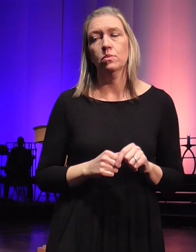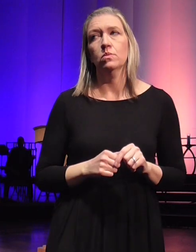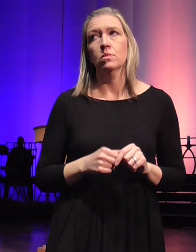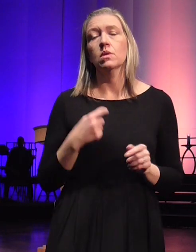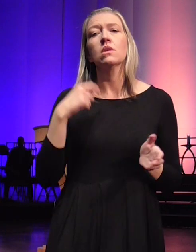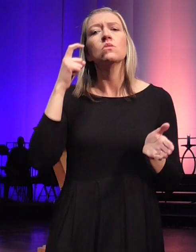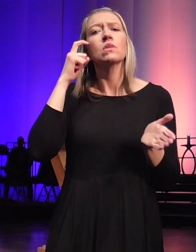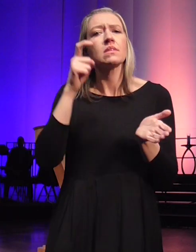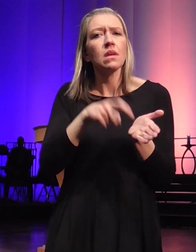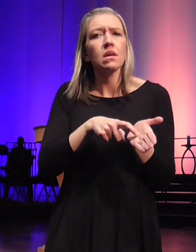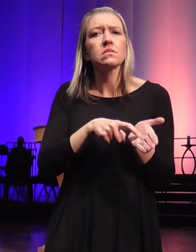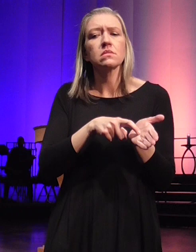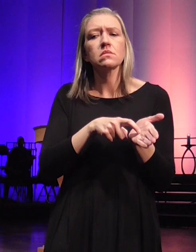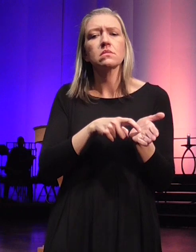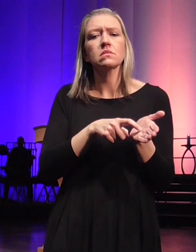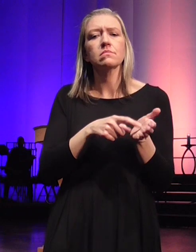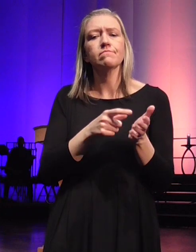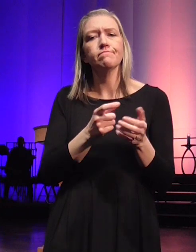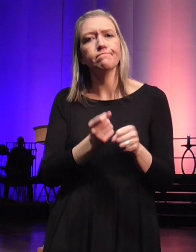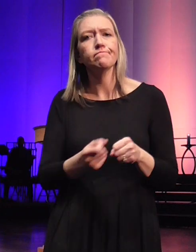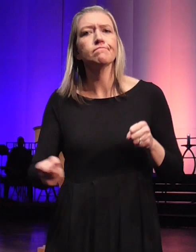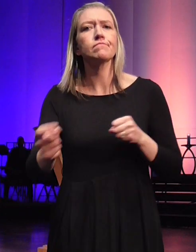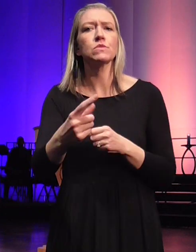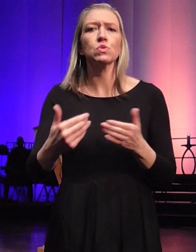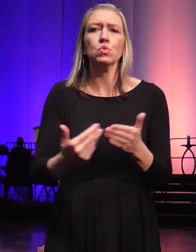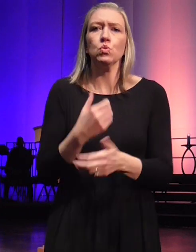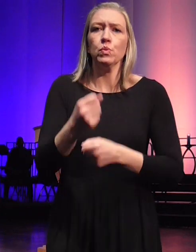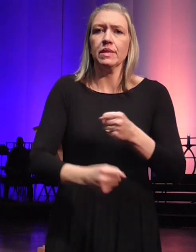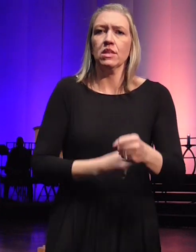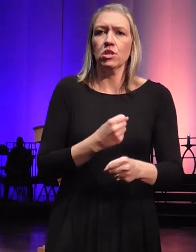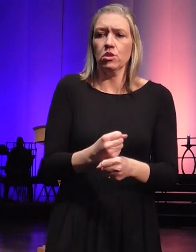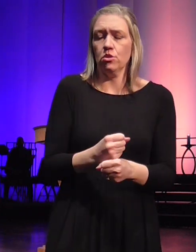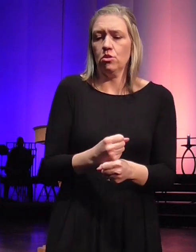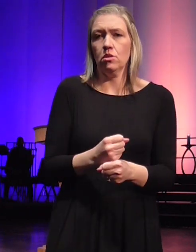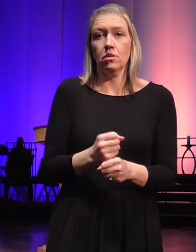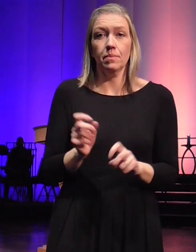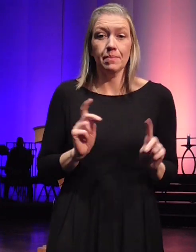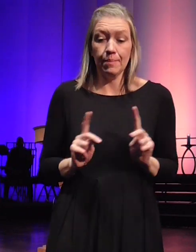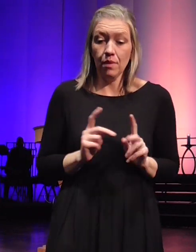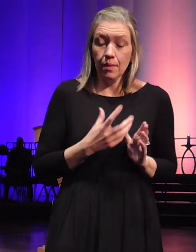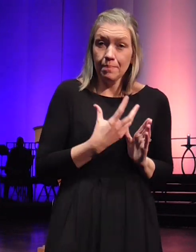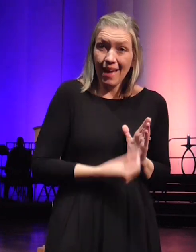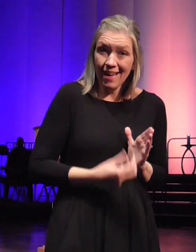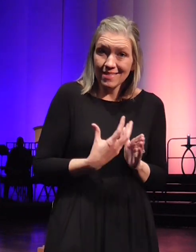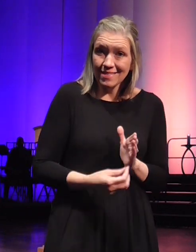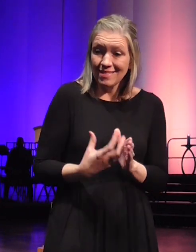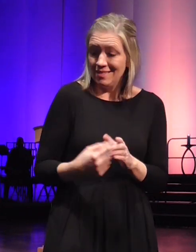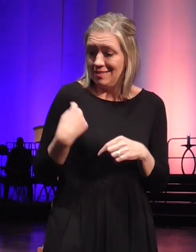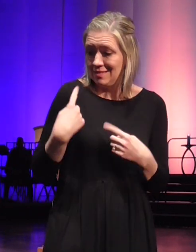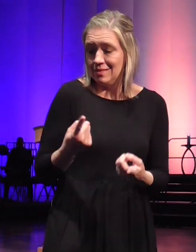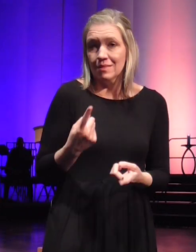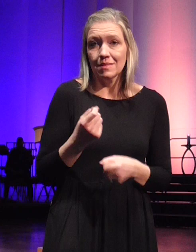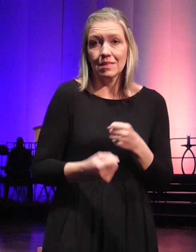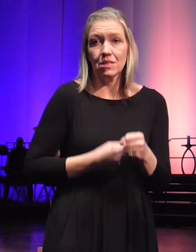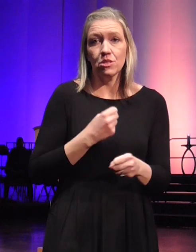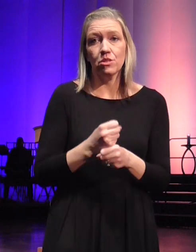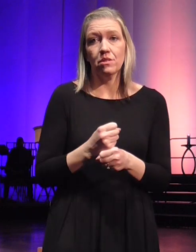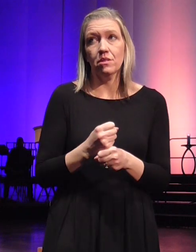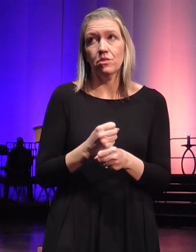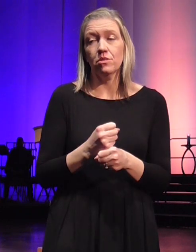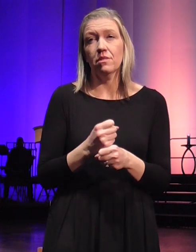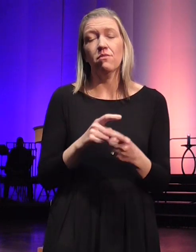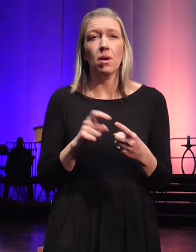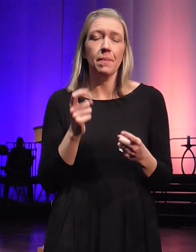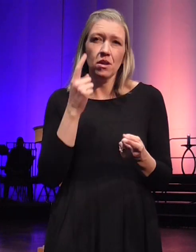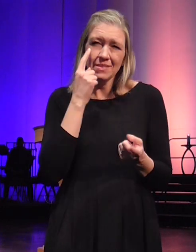recognize as we move into the new year that those who have passed this past year from our sight,